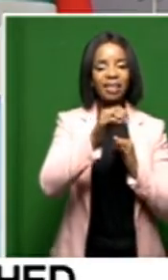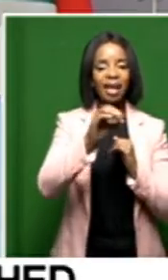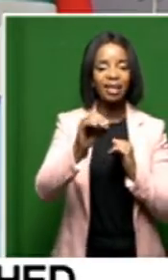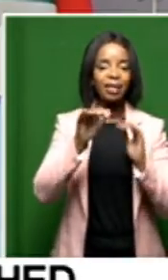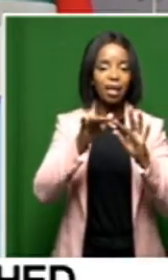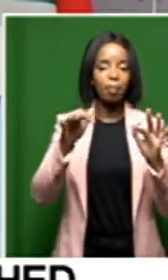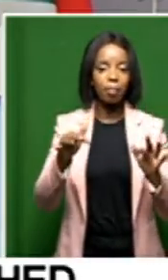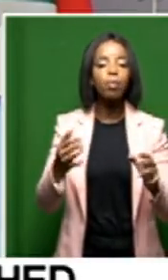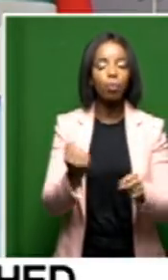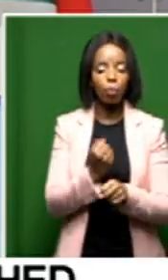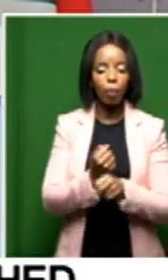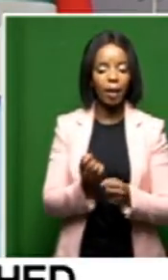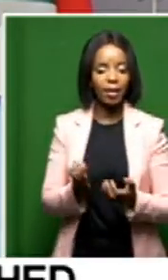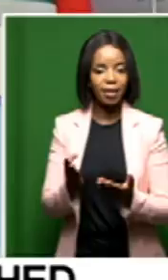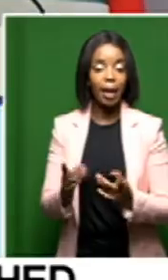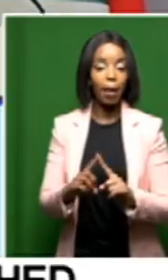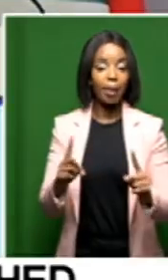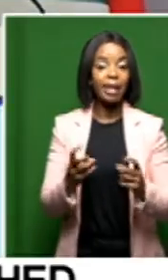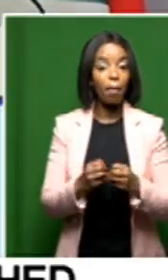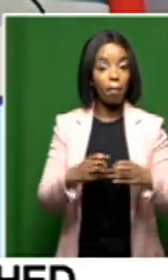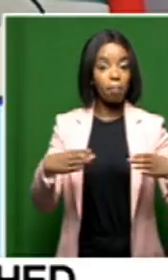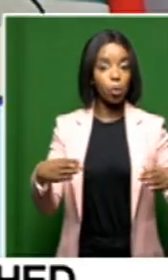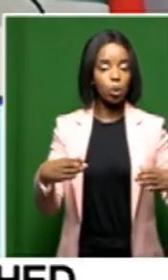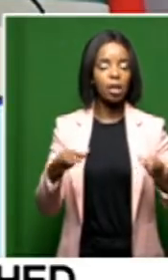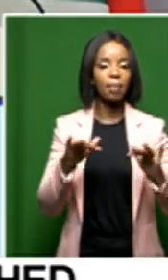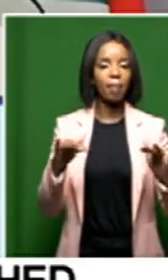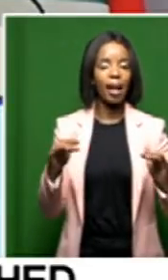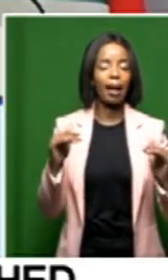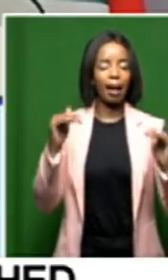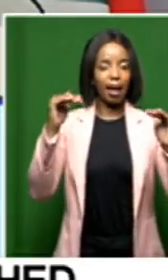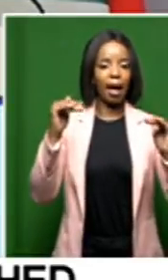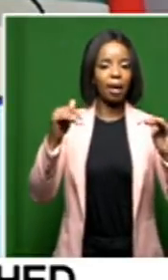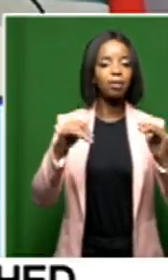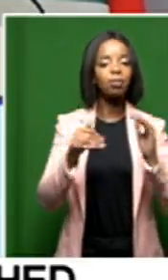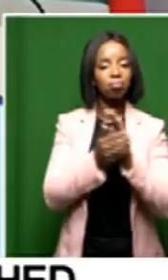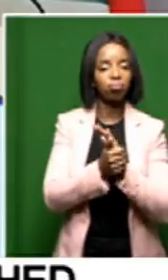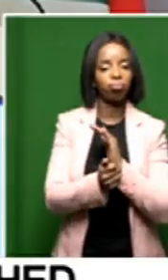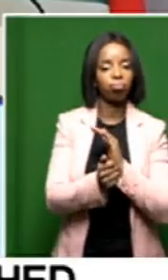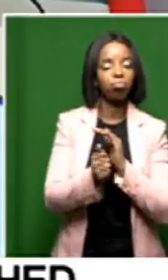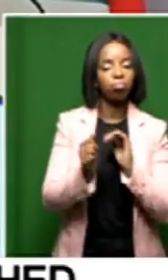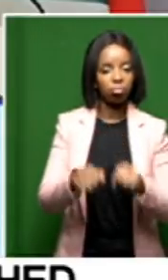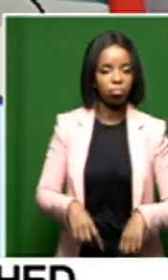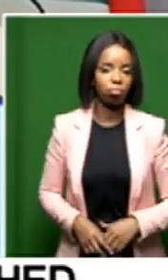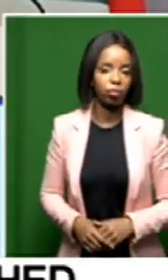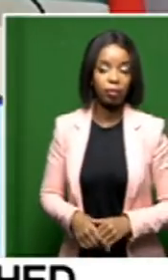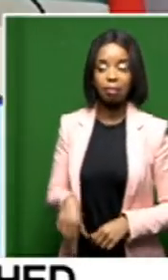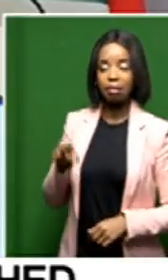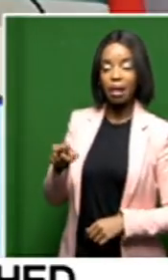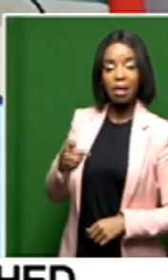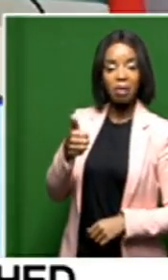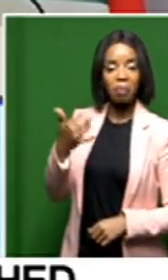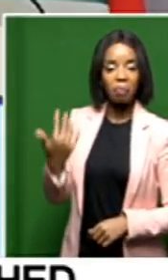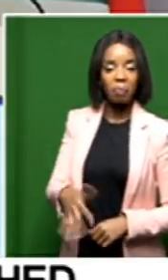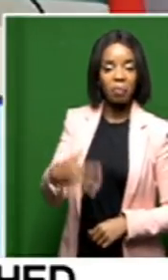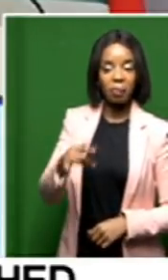these will be high level skills. Yeah. And this is, I mean, this is really great as it is, you know, whether sometimes people got a little bit